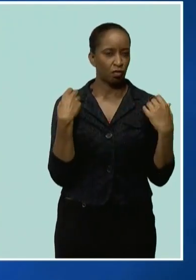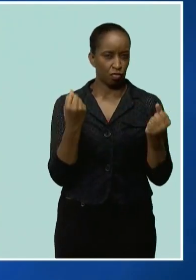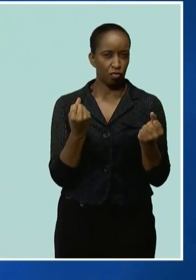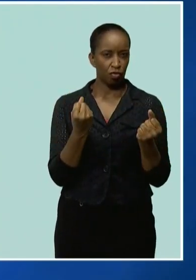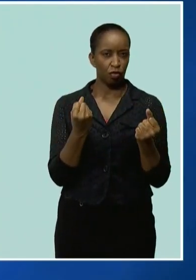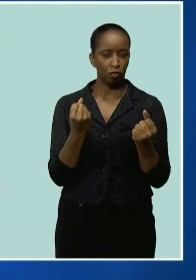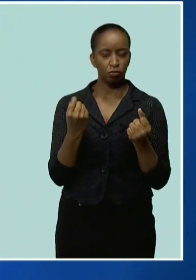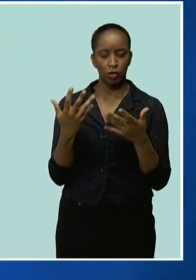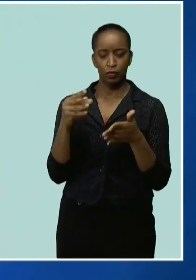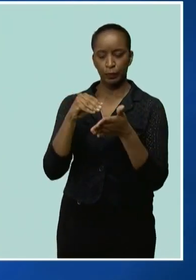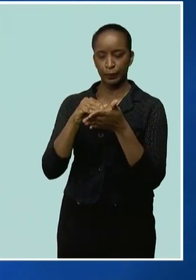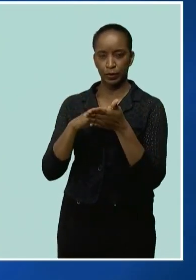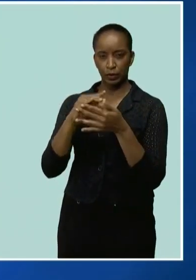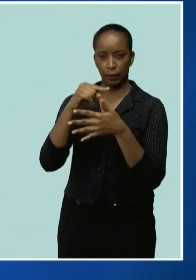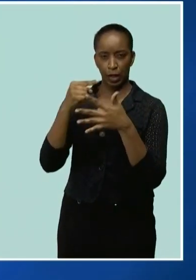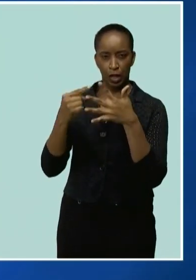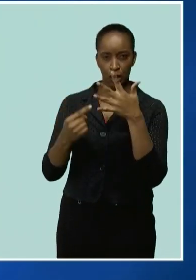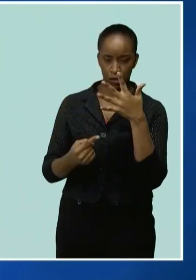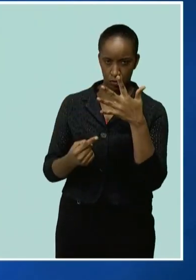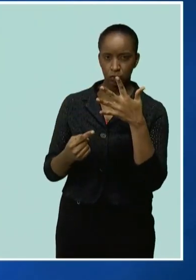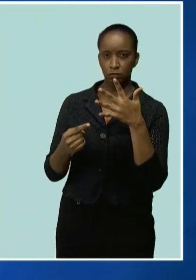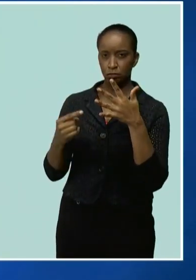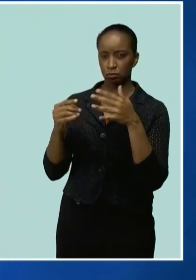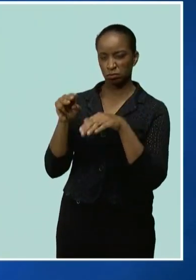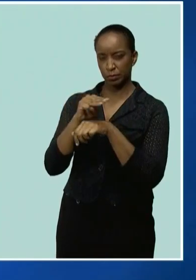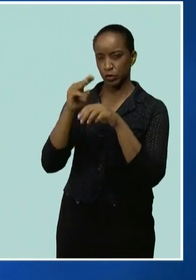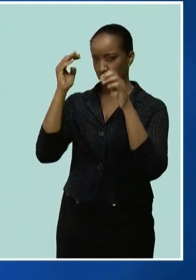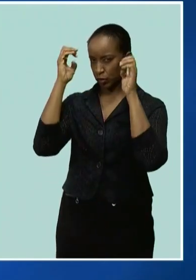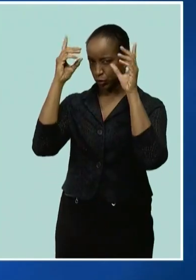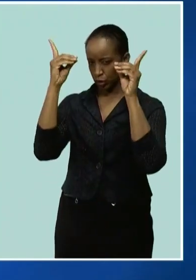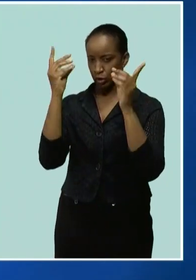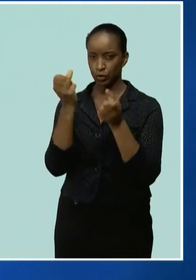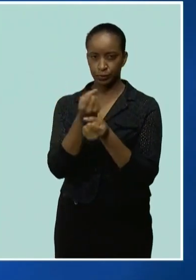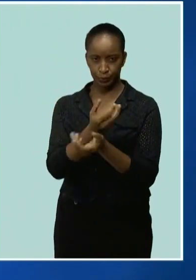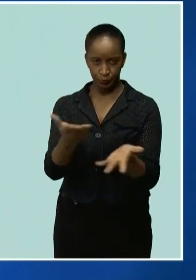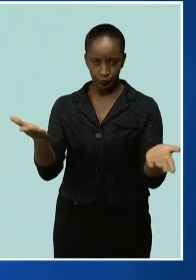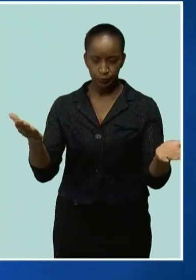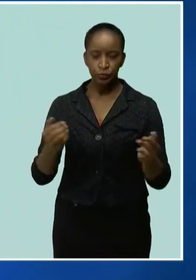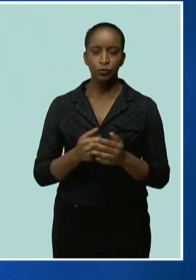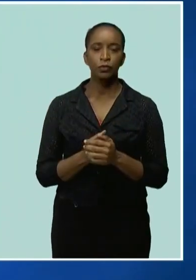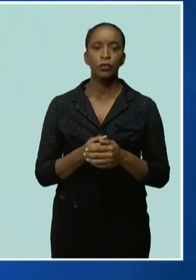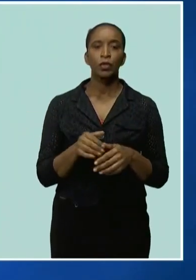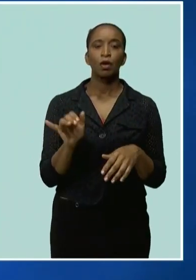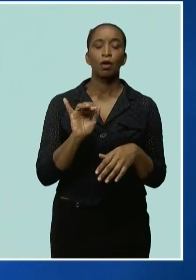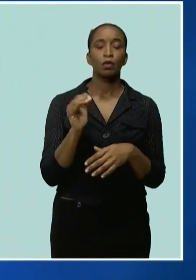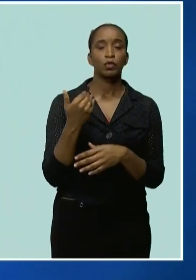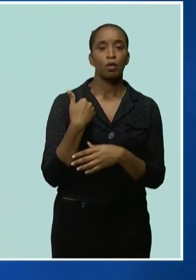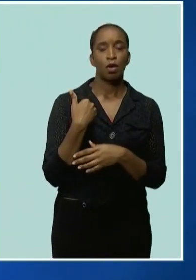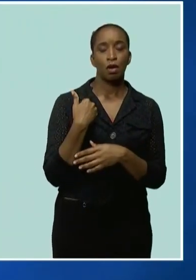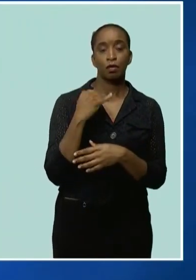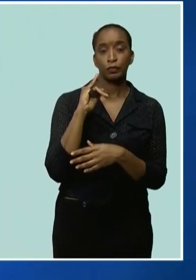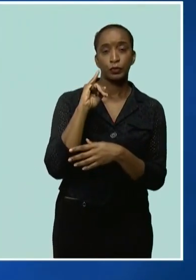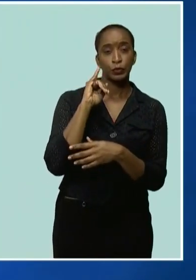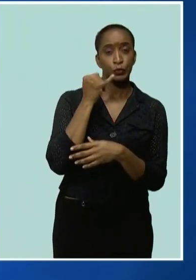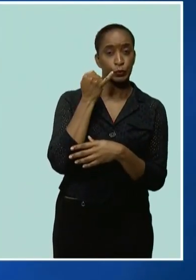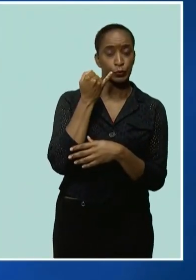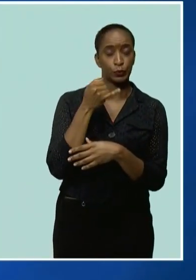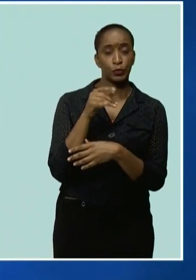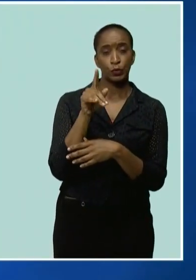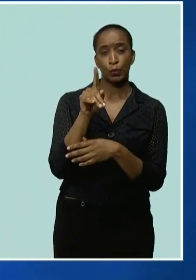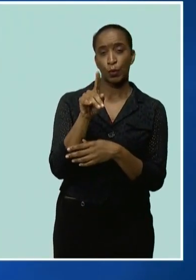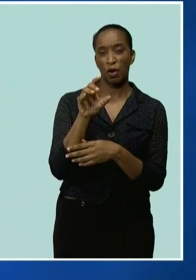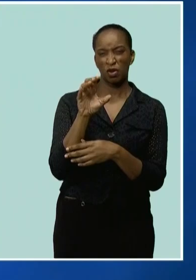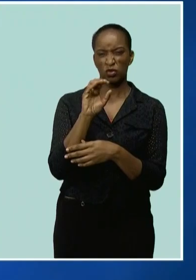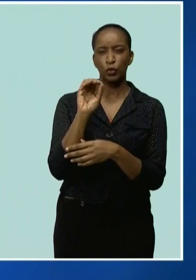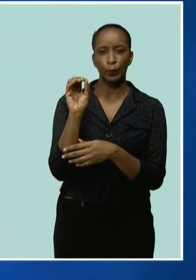and beverage list. So we've also included 2 100% juices, as this has also been